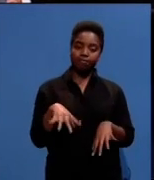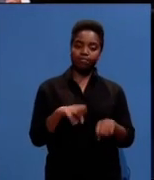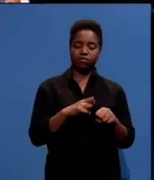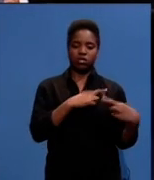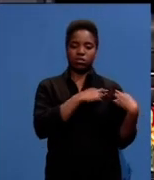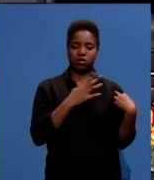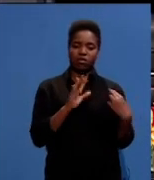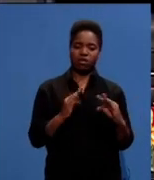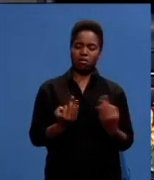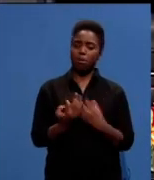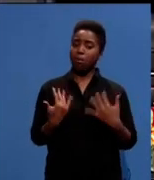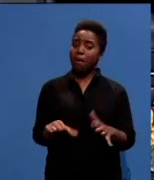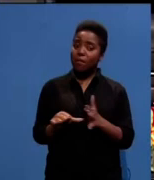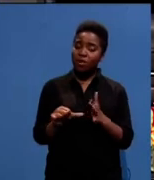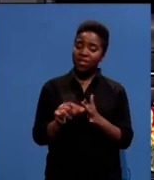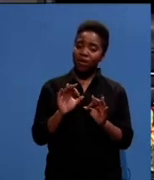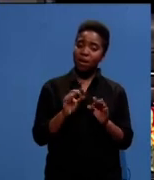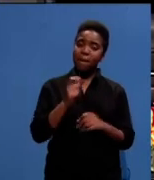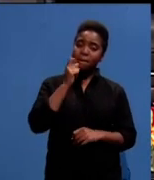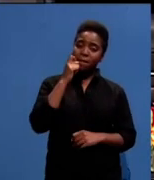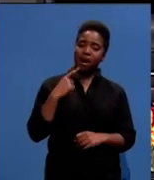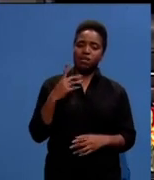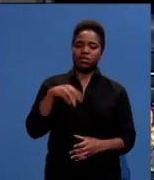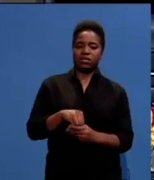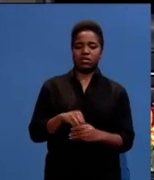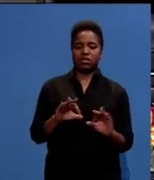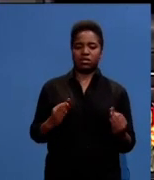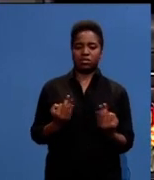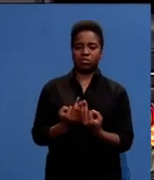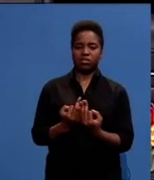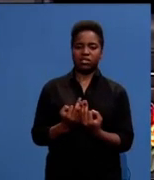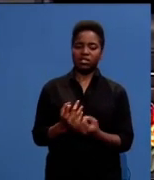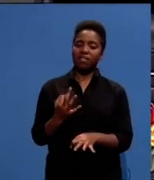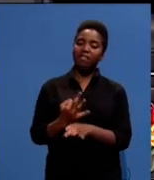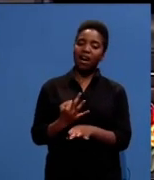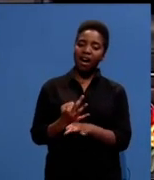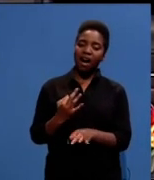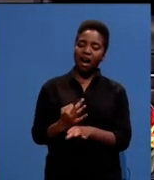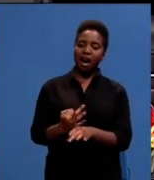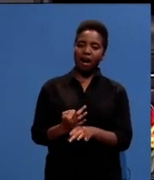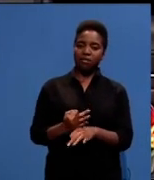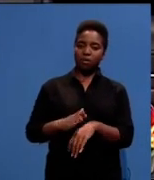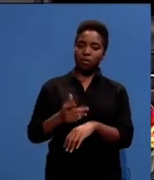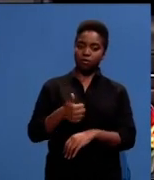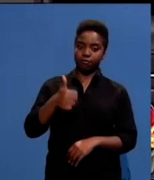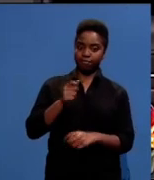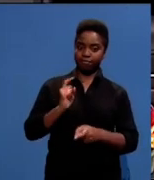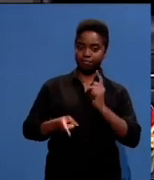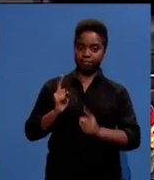families? Absolutely important. And we tend to speak about fathers in terms of disciplining, being the authority figure,